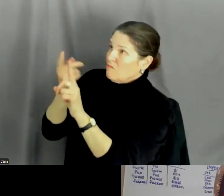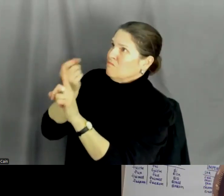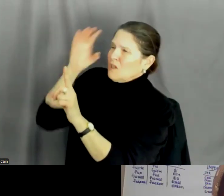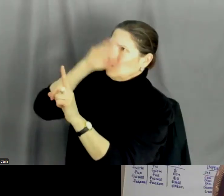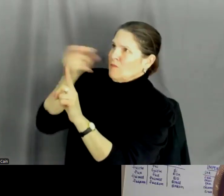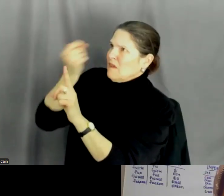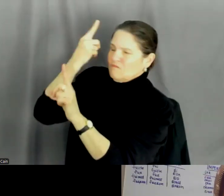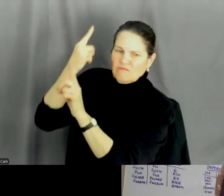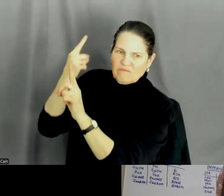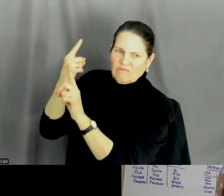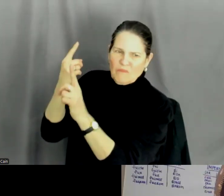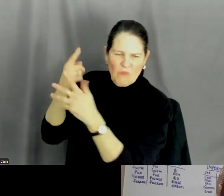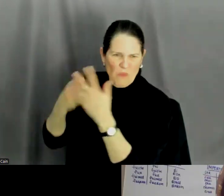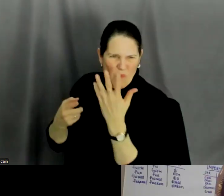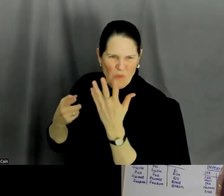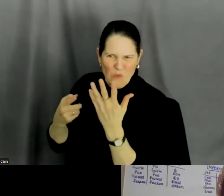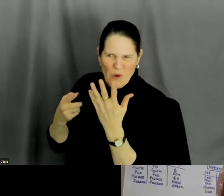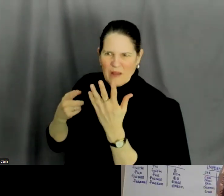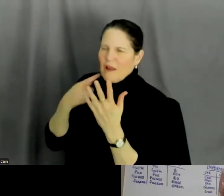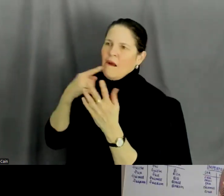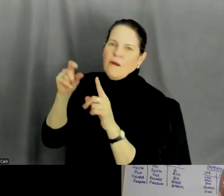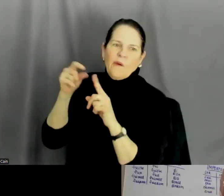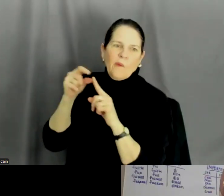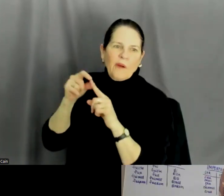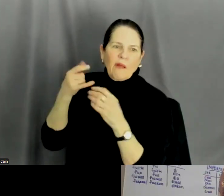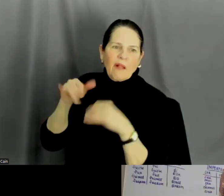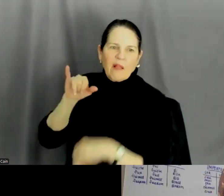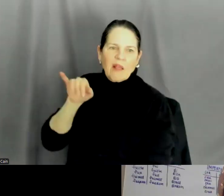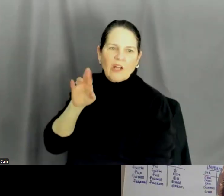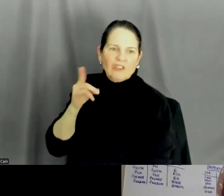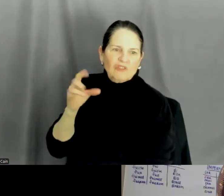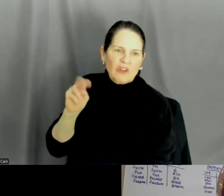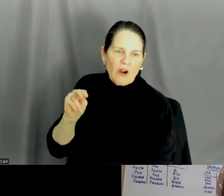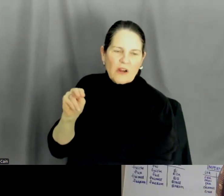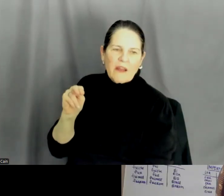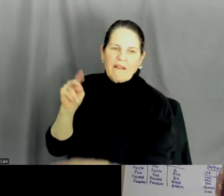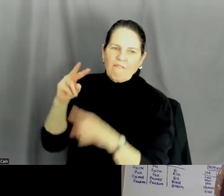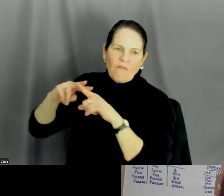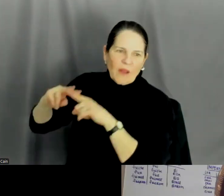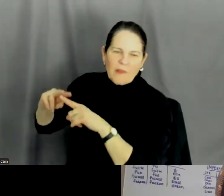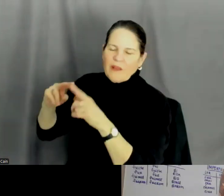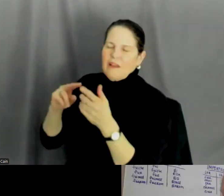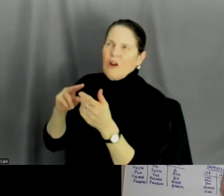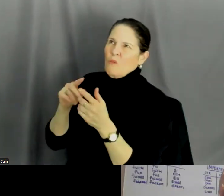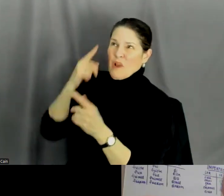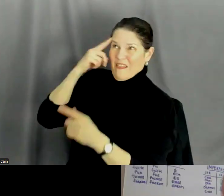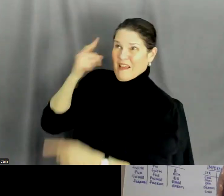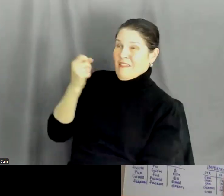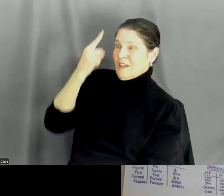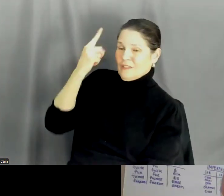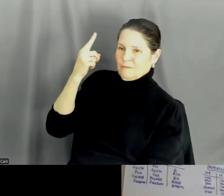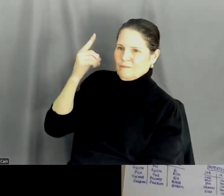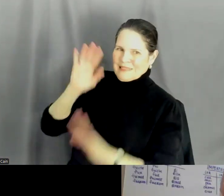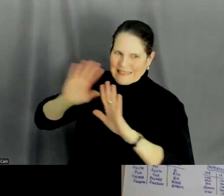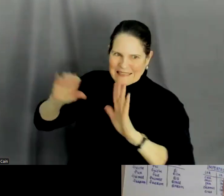understand what certain jargon and words that we use mean or understand the issue. And I think I really would just want to put a